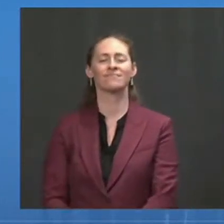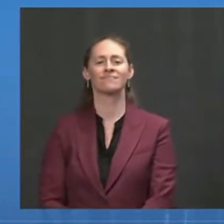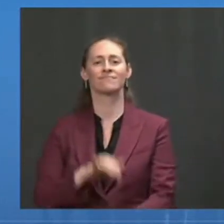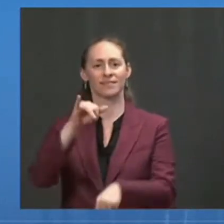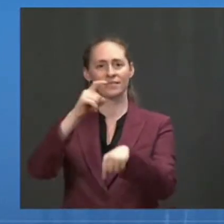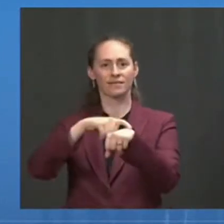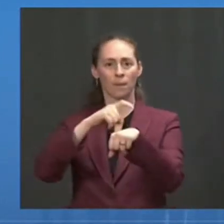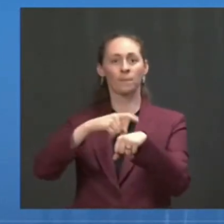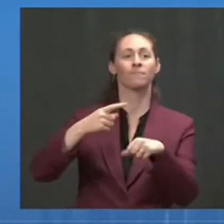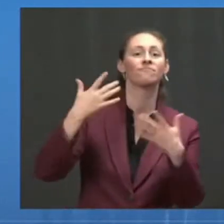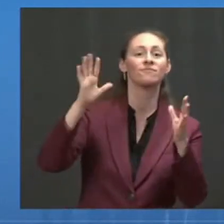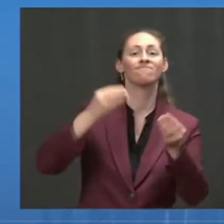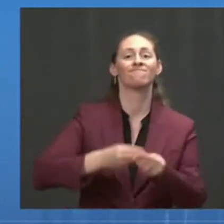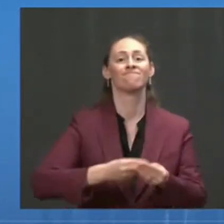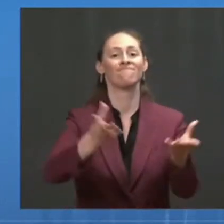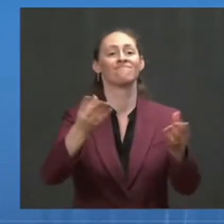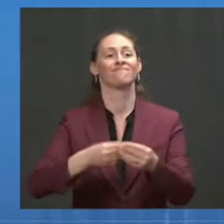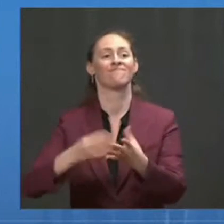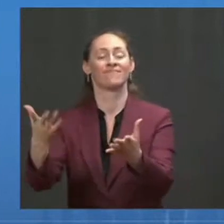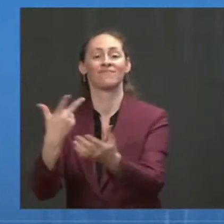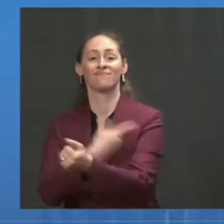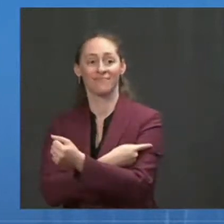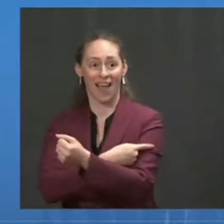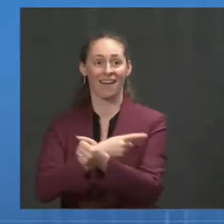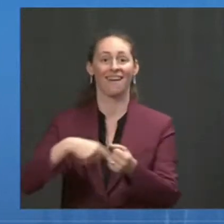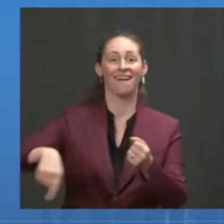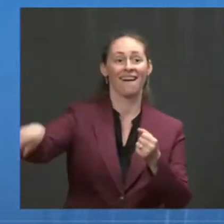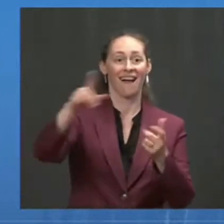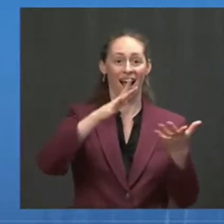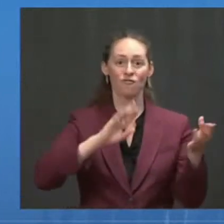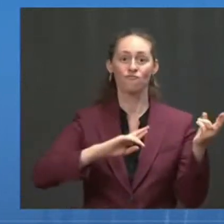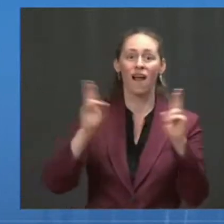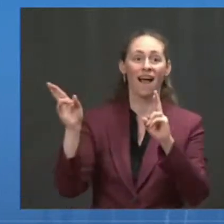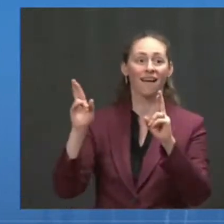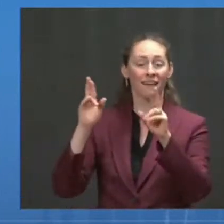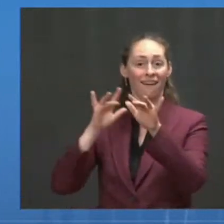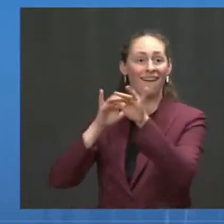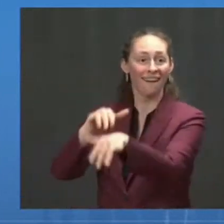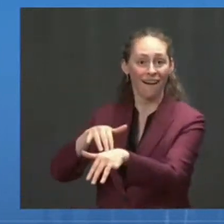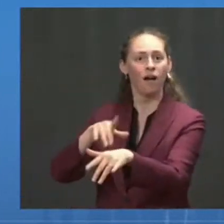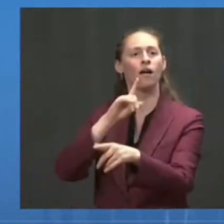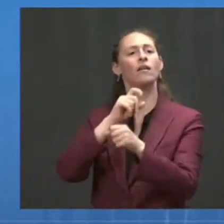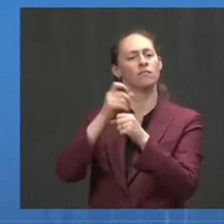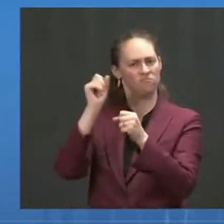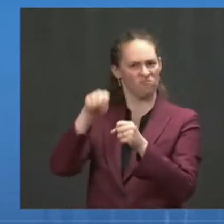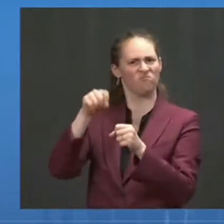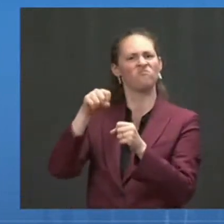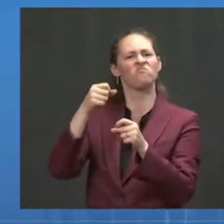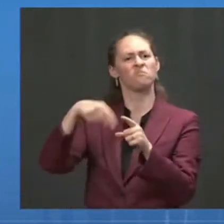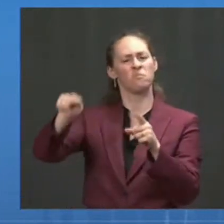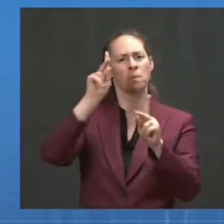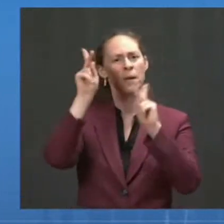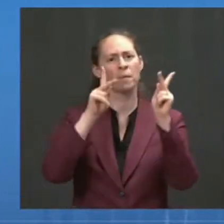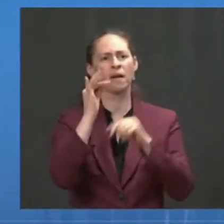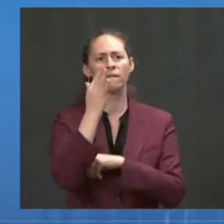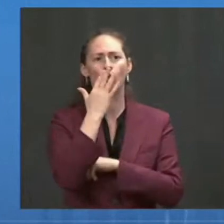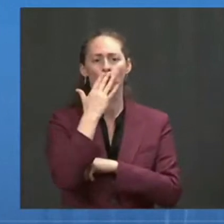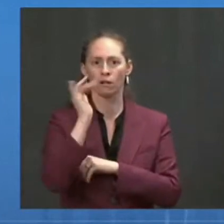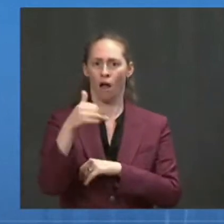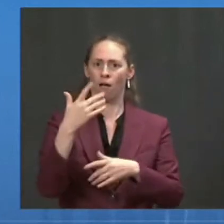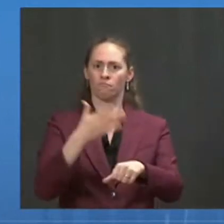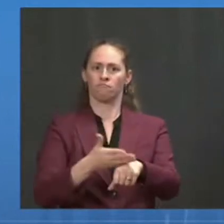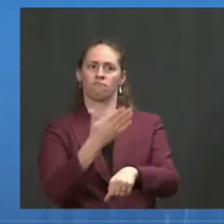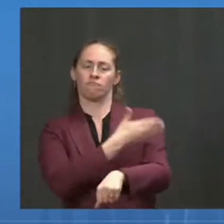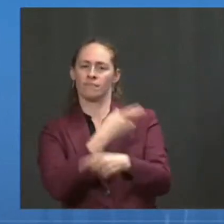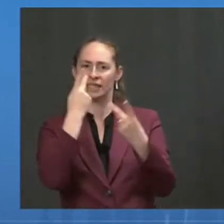have identified as people of color. So that is notable progress, but it does not change the fact, as we've been discussing, that